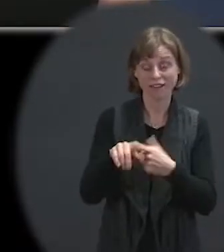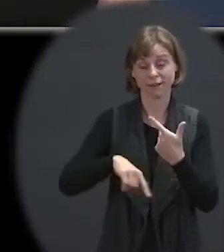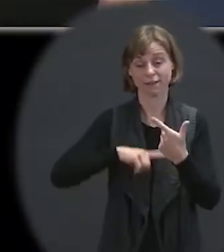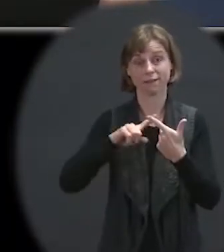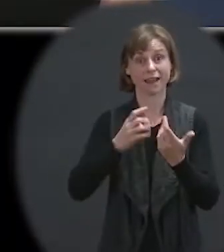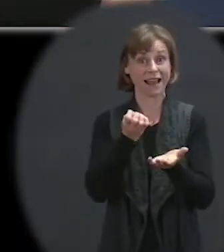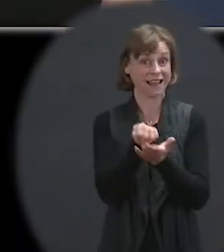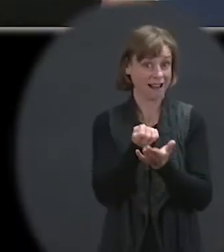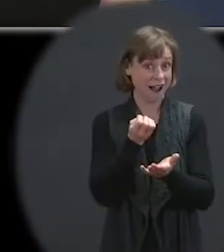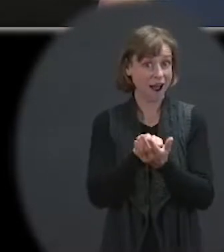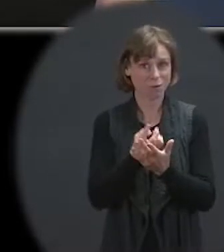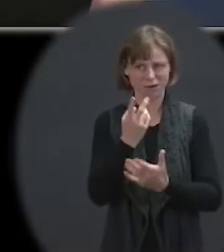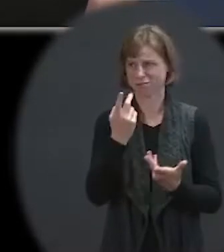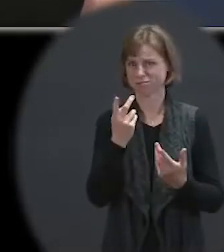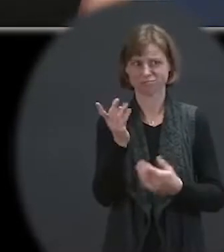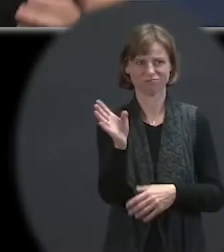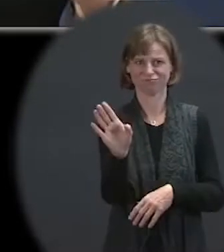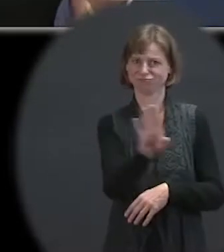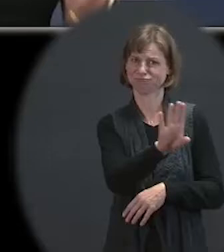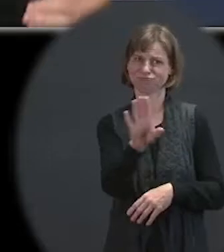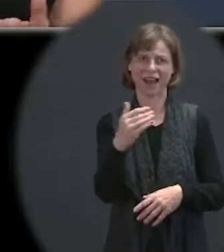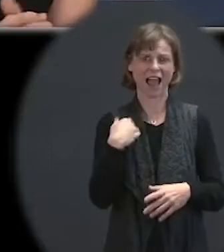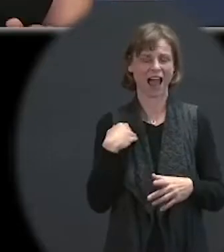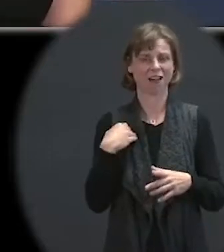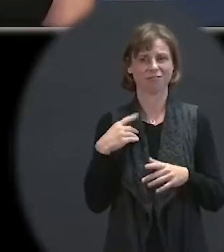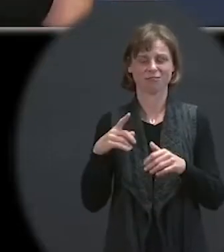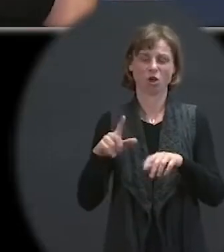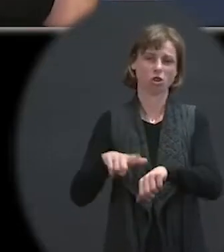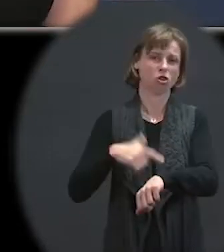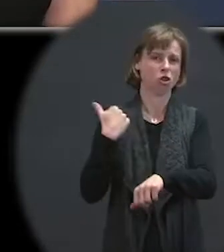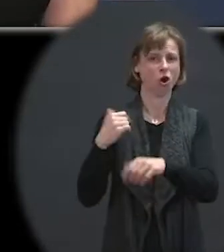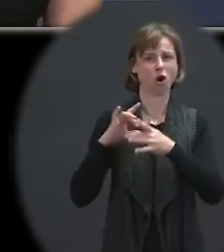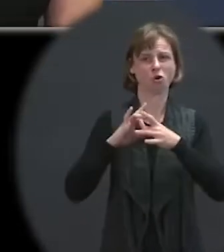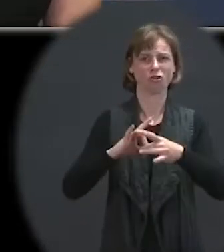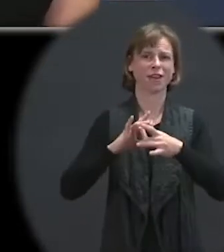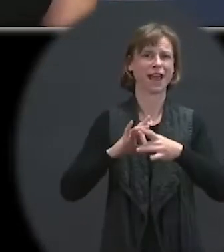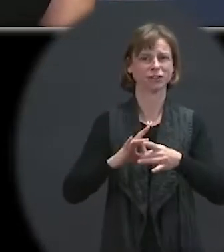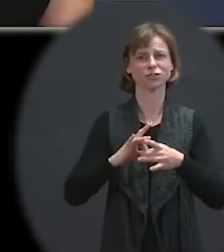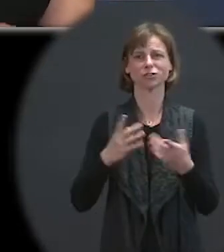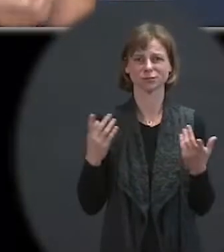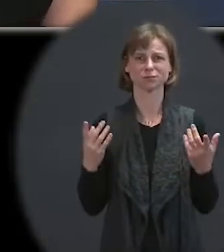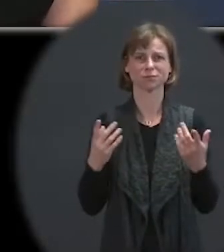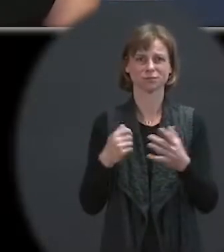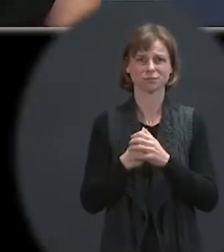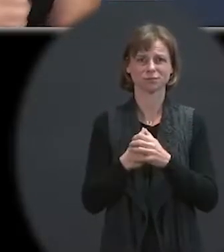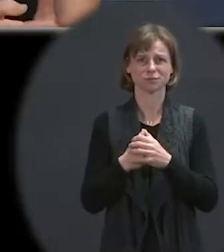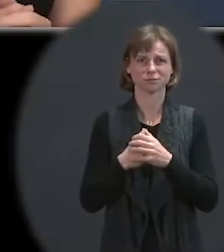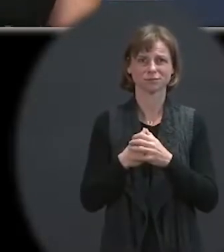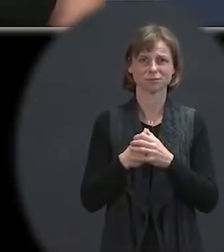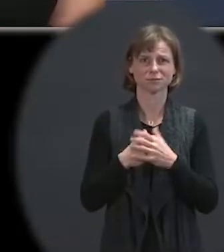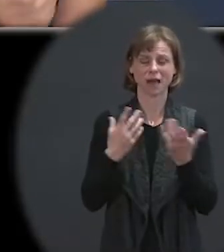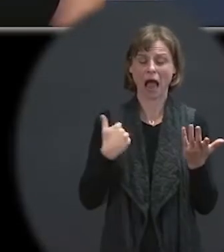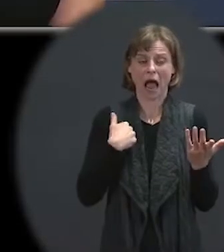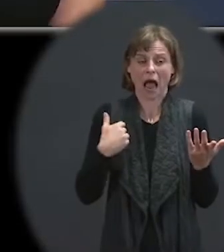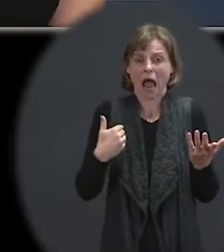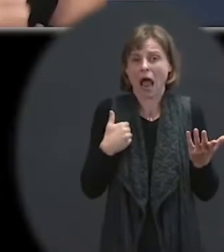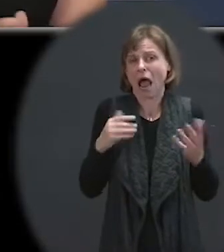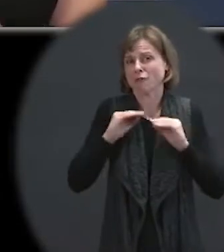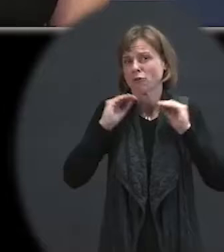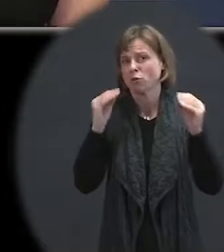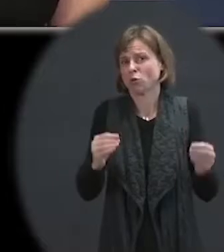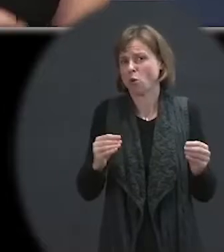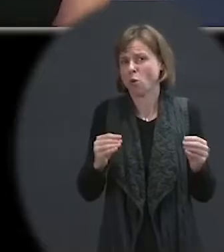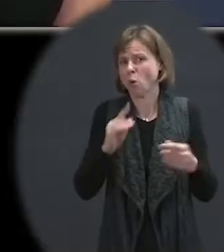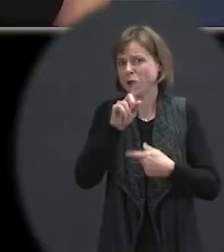long bilateral relationship and an important one, hence the first bilateral meeting. I'm not sure, I don't have anything on that